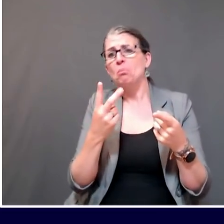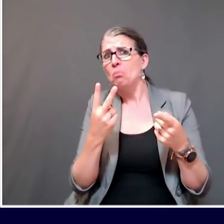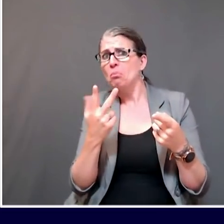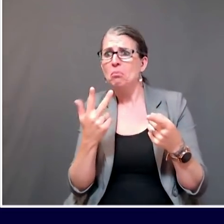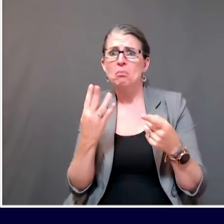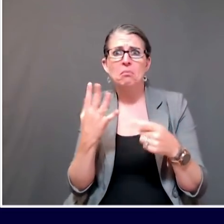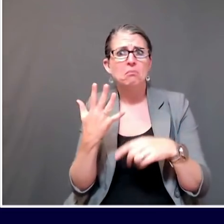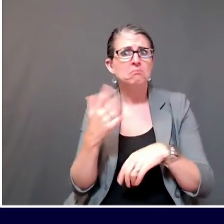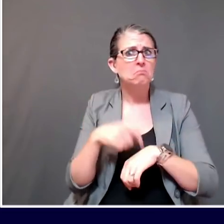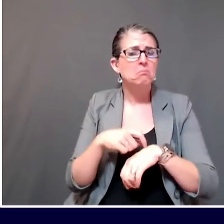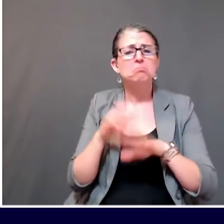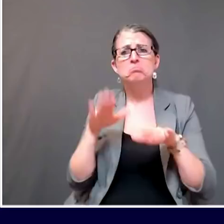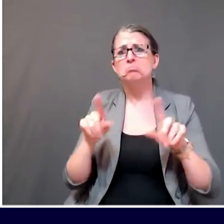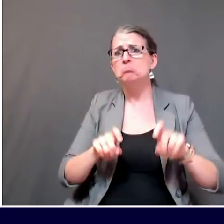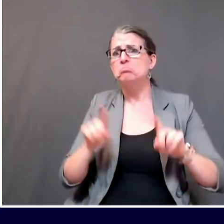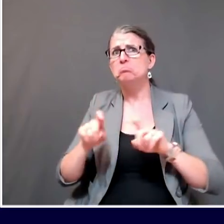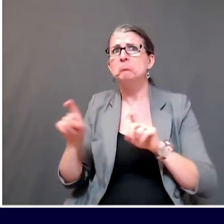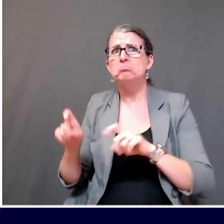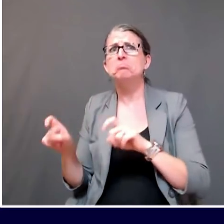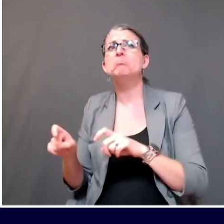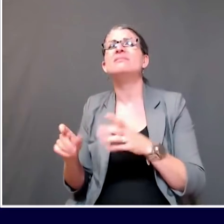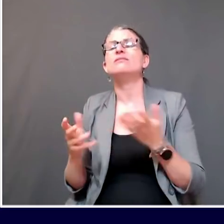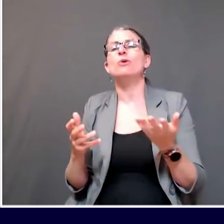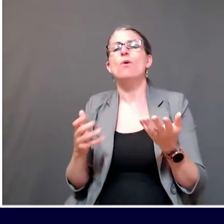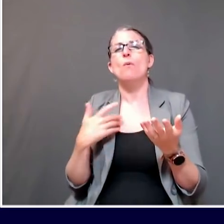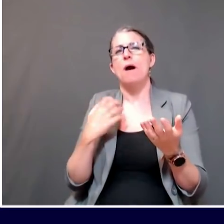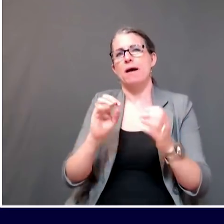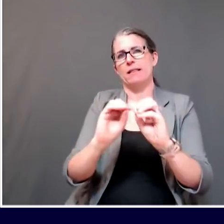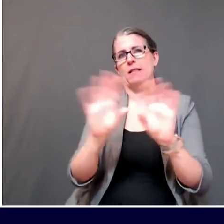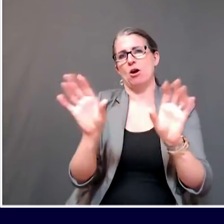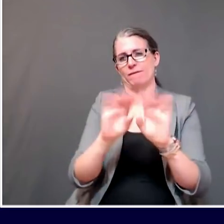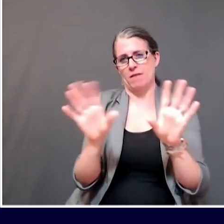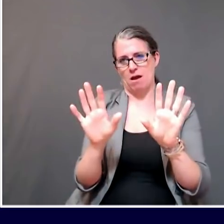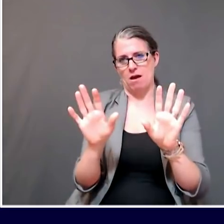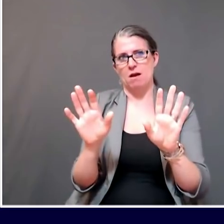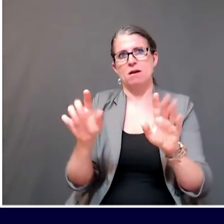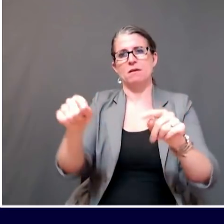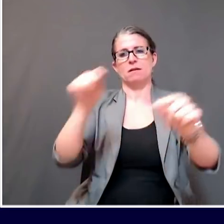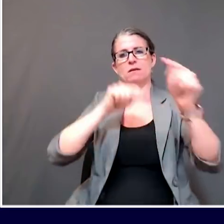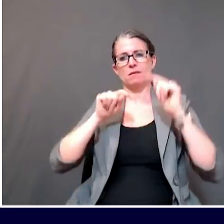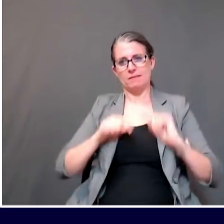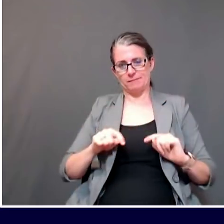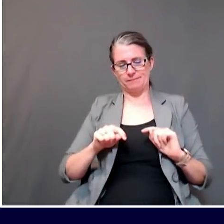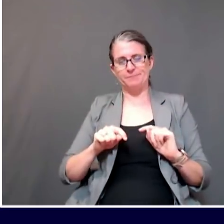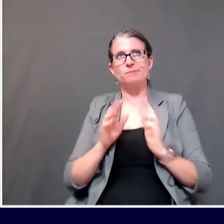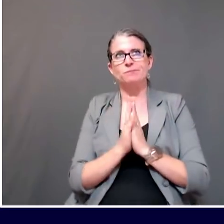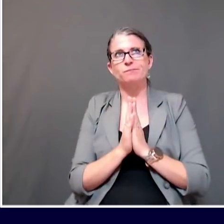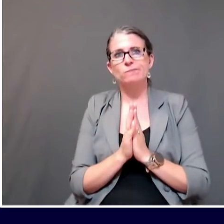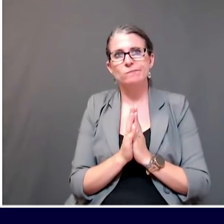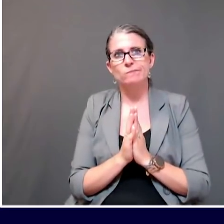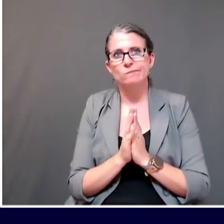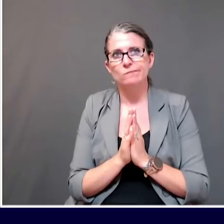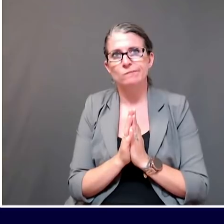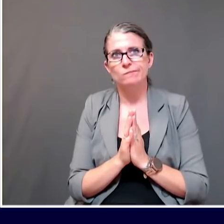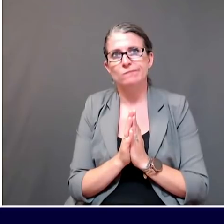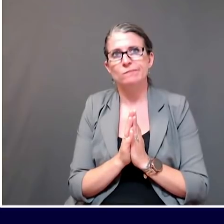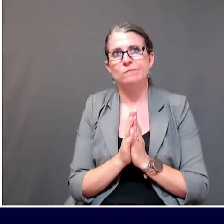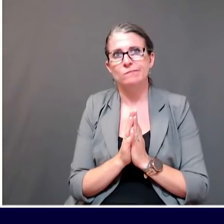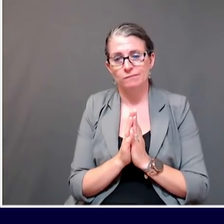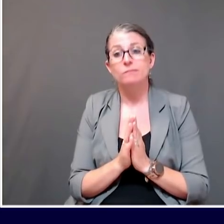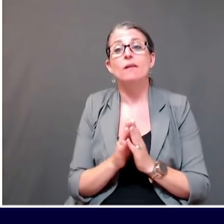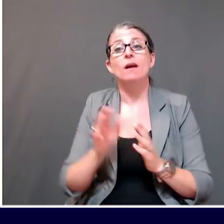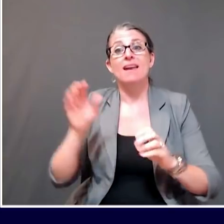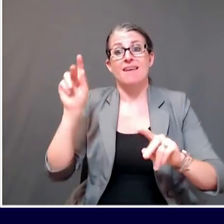of transparency, I wanted to make sure I provided everybody both with the number of individuals who